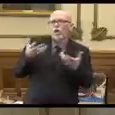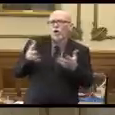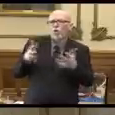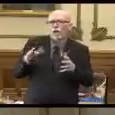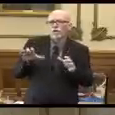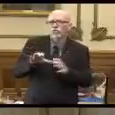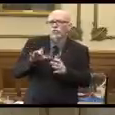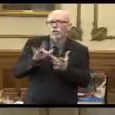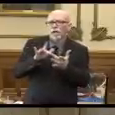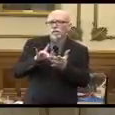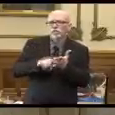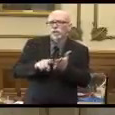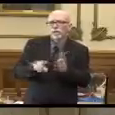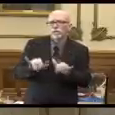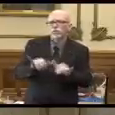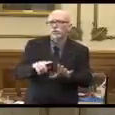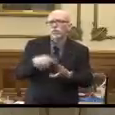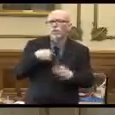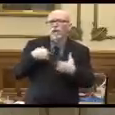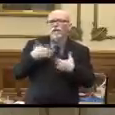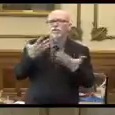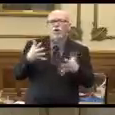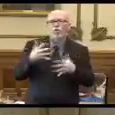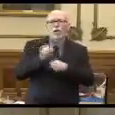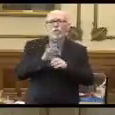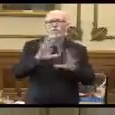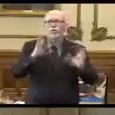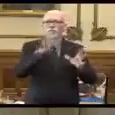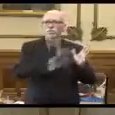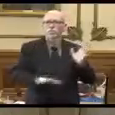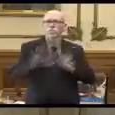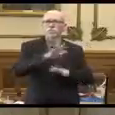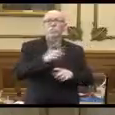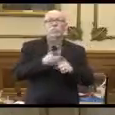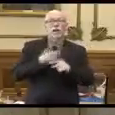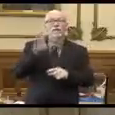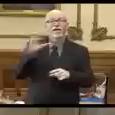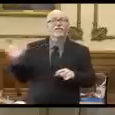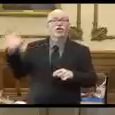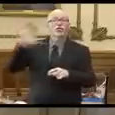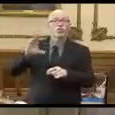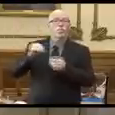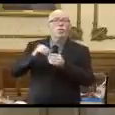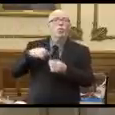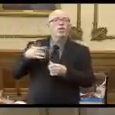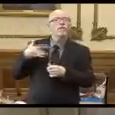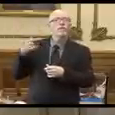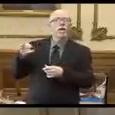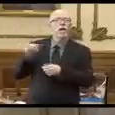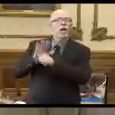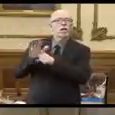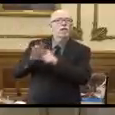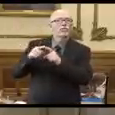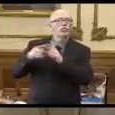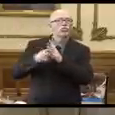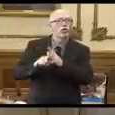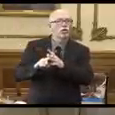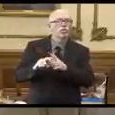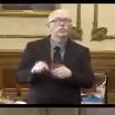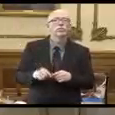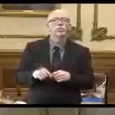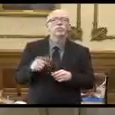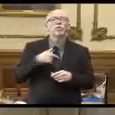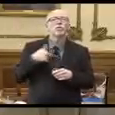doing contact tracing, so we have that entire workforce there. The 500 was the number that we felt that we needed to start. And yes, we